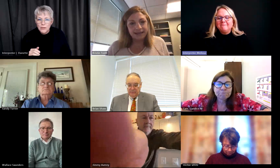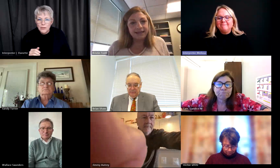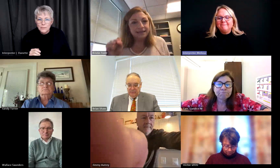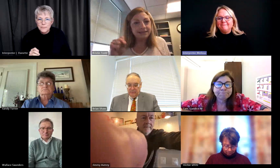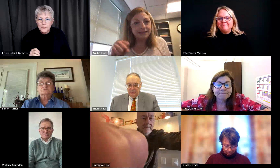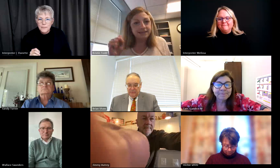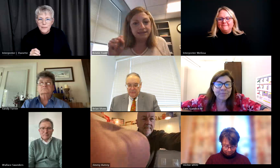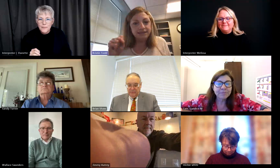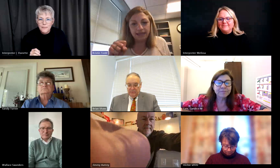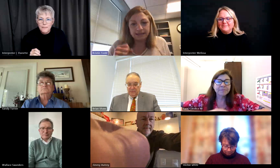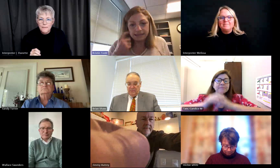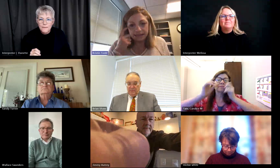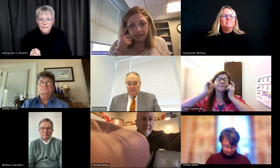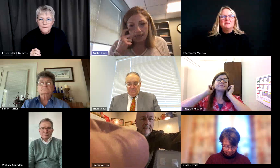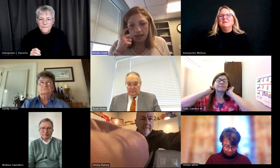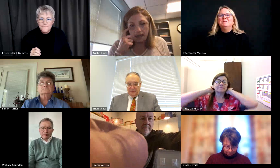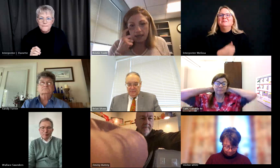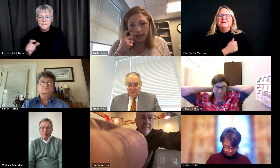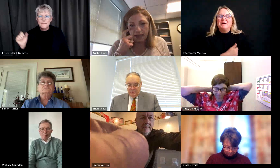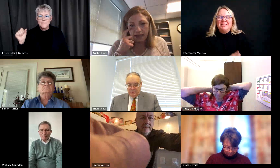everybody? Yes.